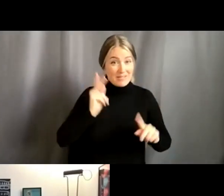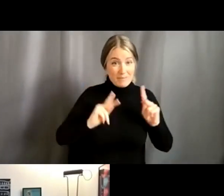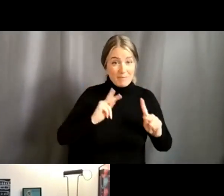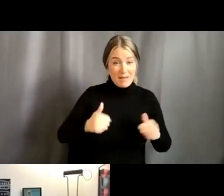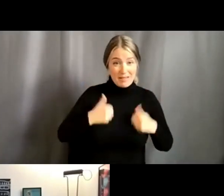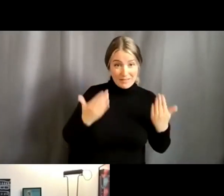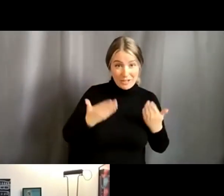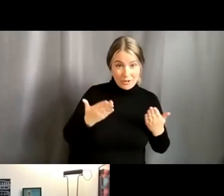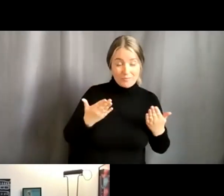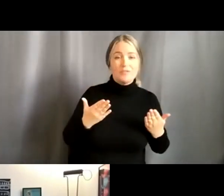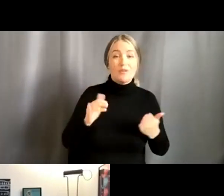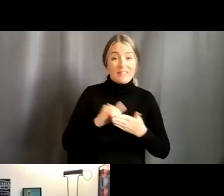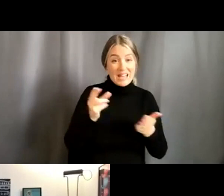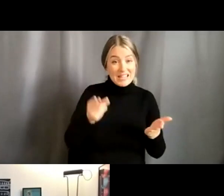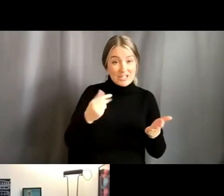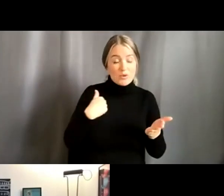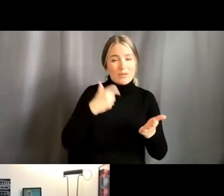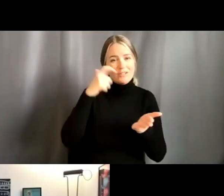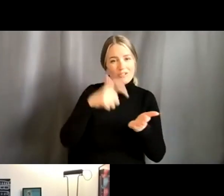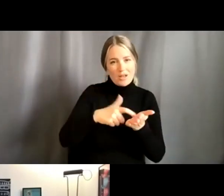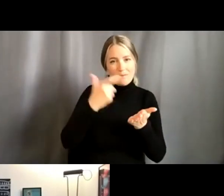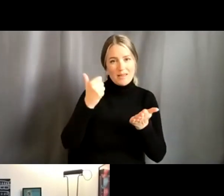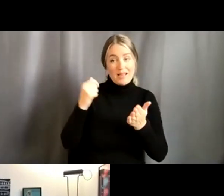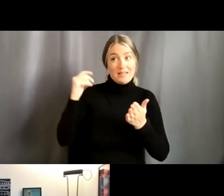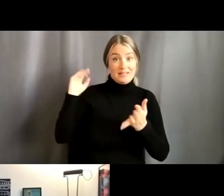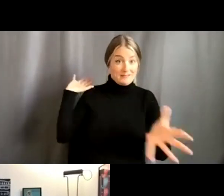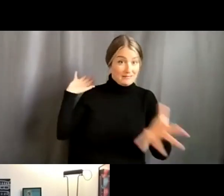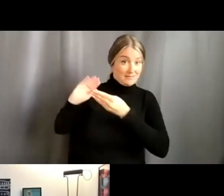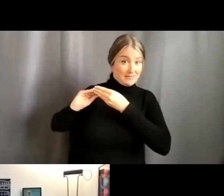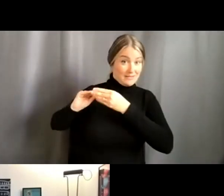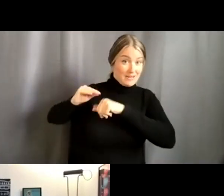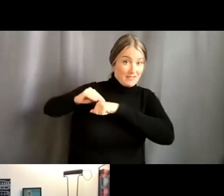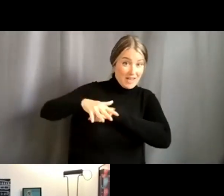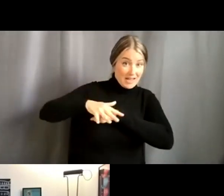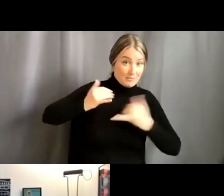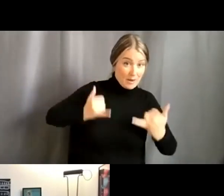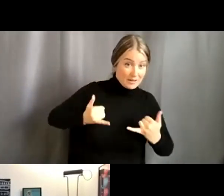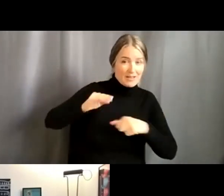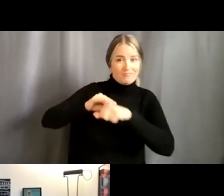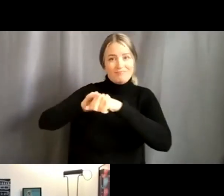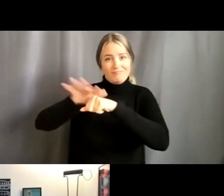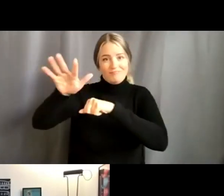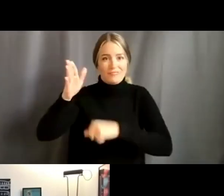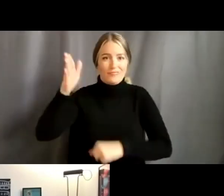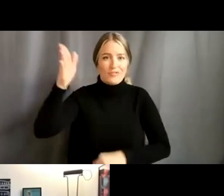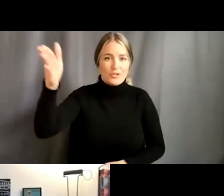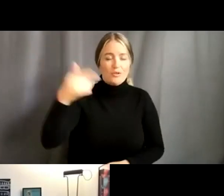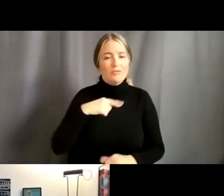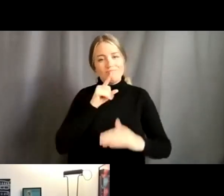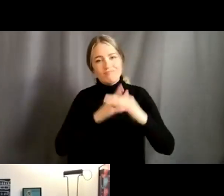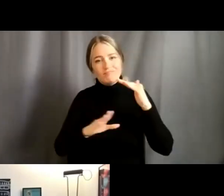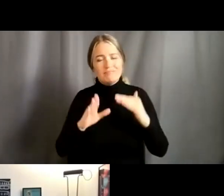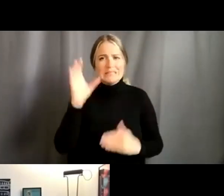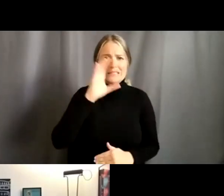that we must acknowledge since it affects our present and will continue to impact our future. We humbly seek to understand our place within